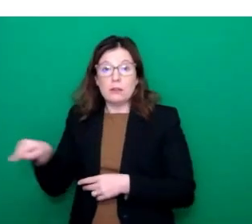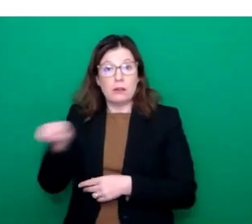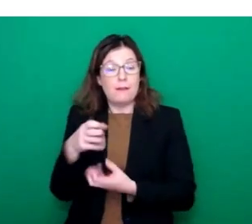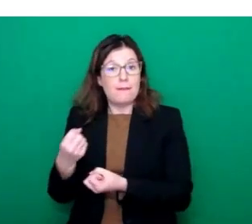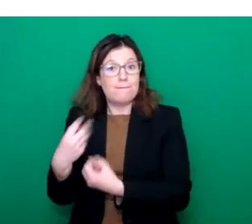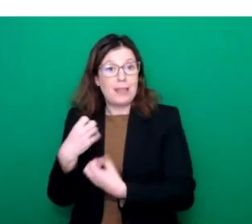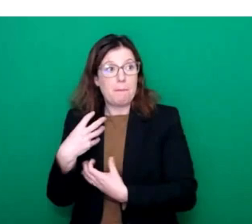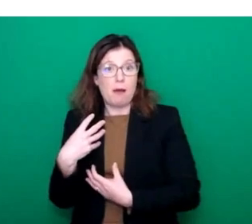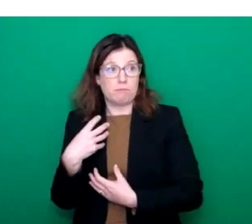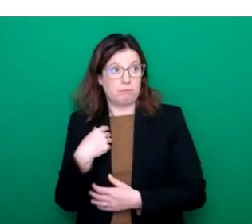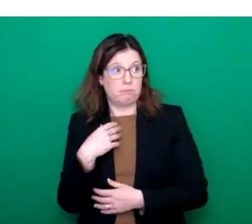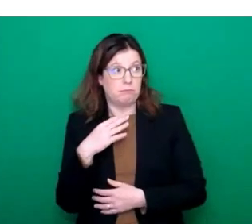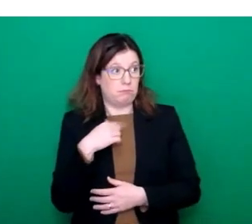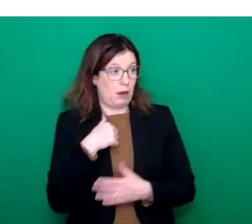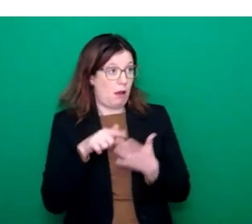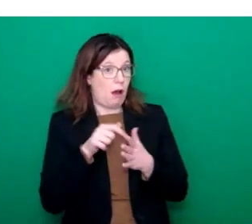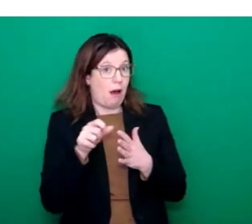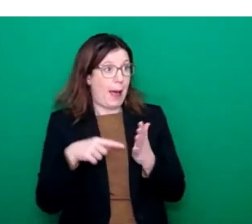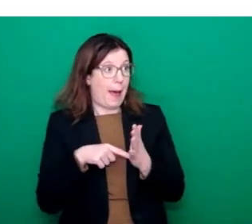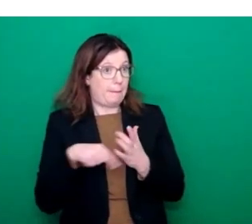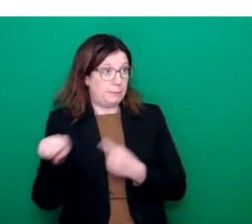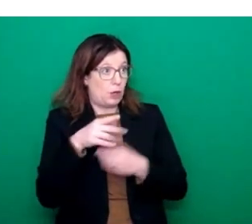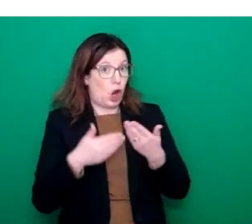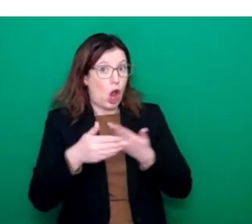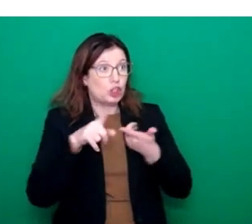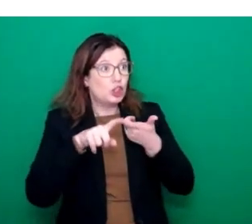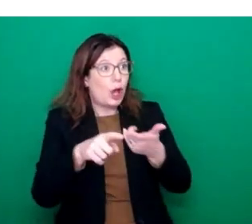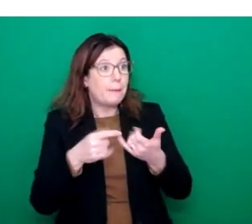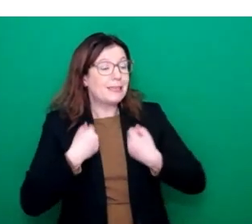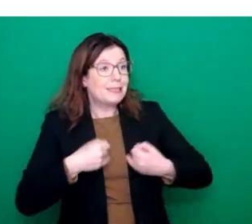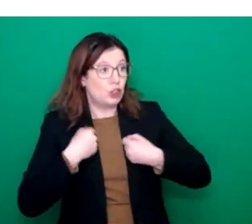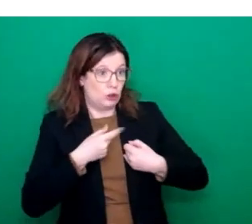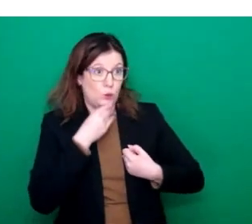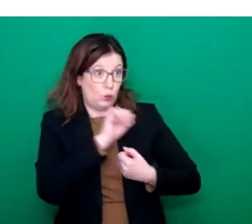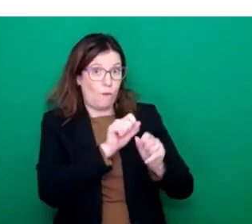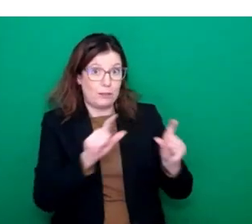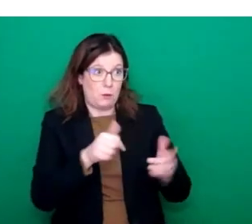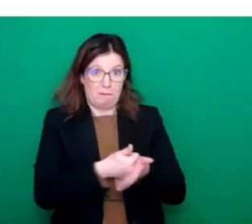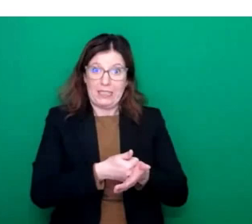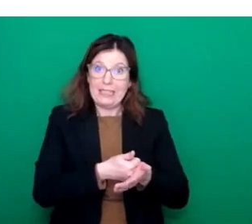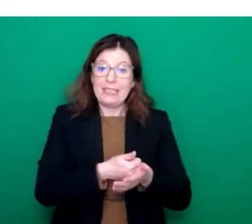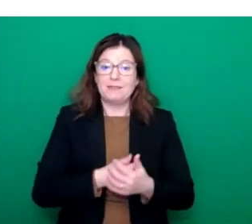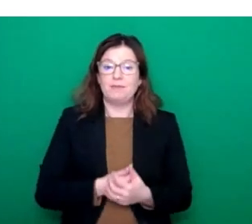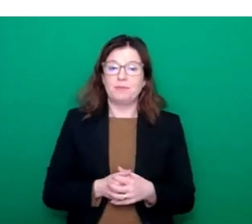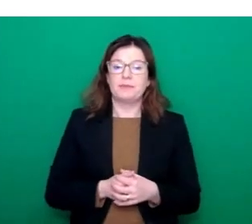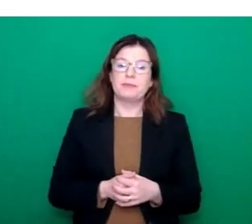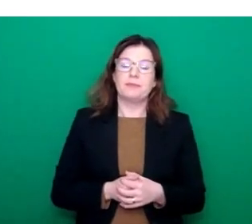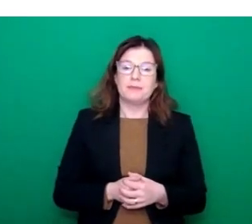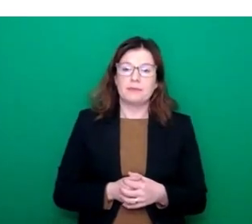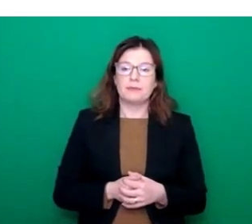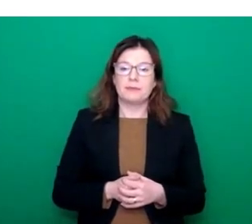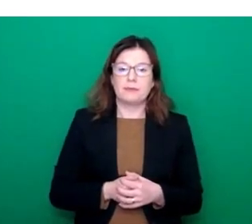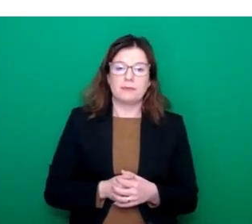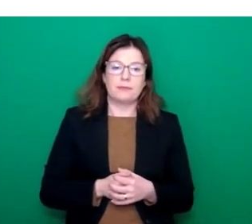for working with those clients with long-term conditions that they come across. So we're really pleased about that. And then in addition,